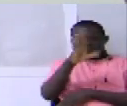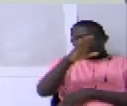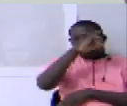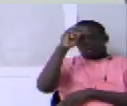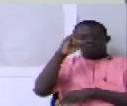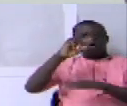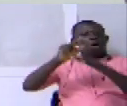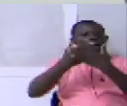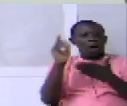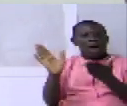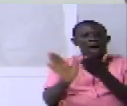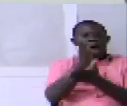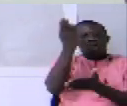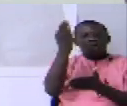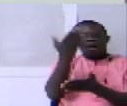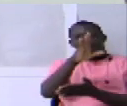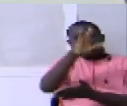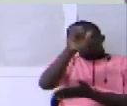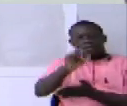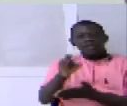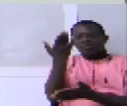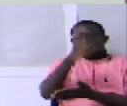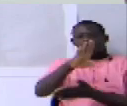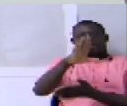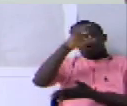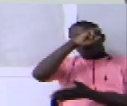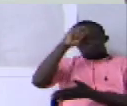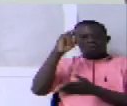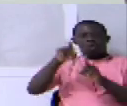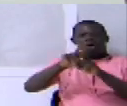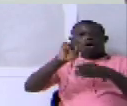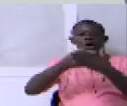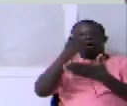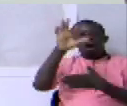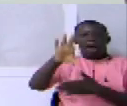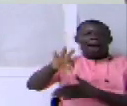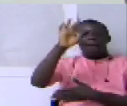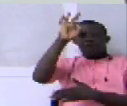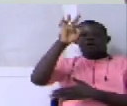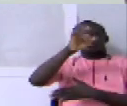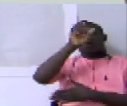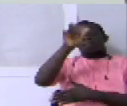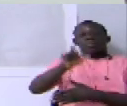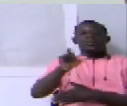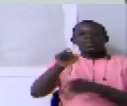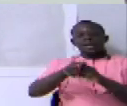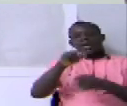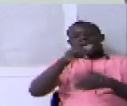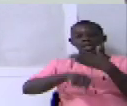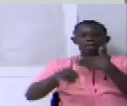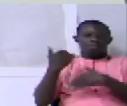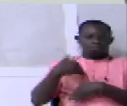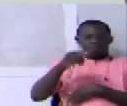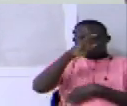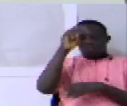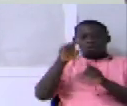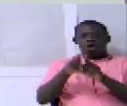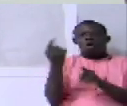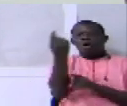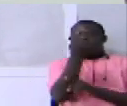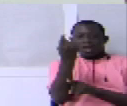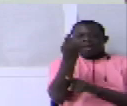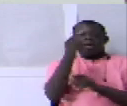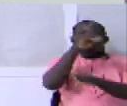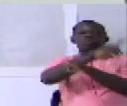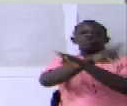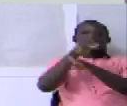to remove anybody or to appoint anybody to the public service except for those positions that are clearly stated in